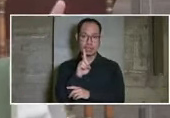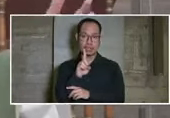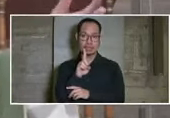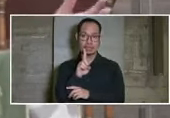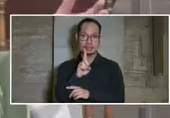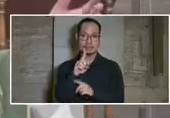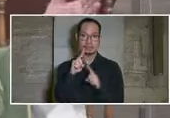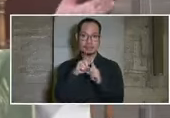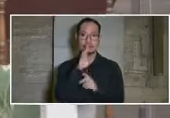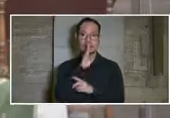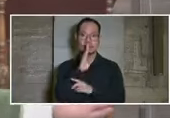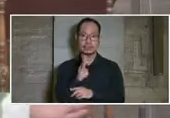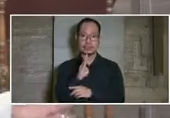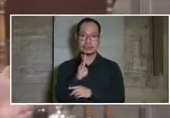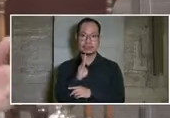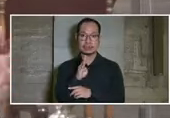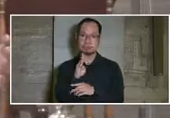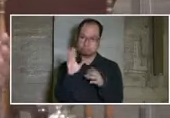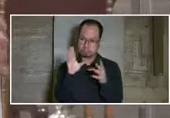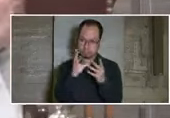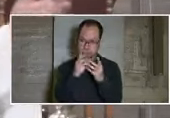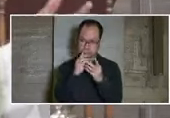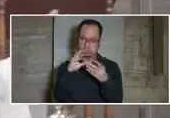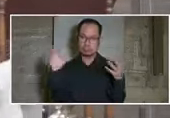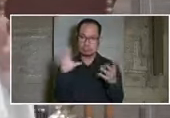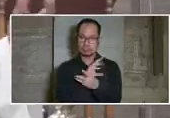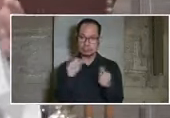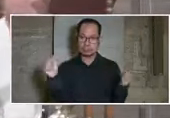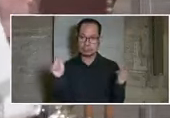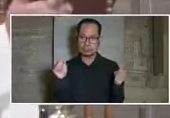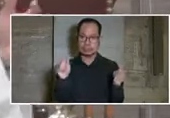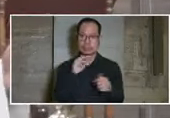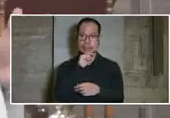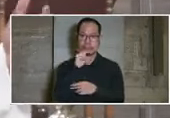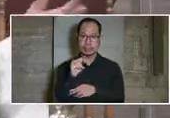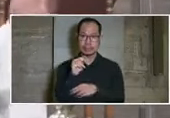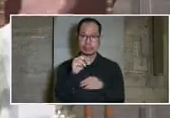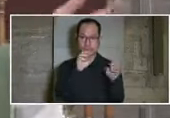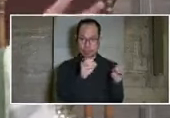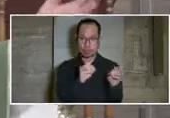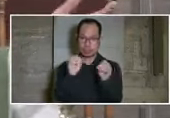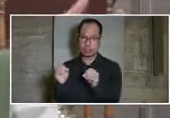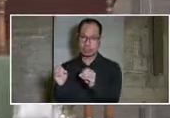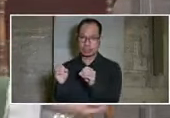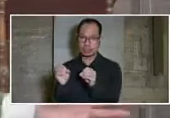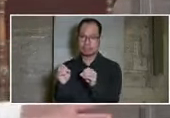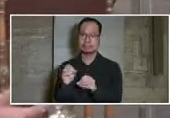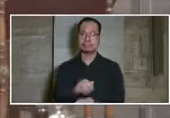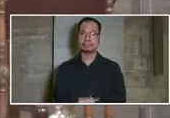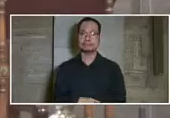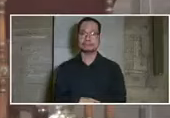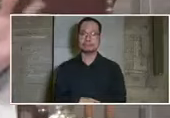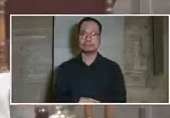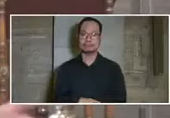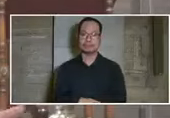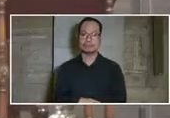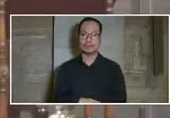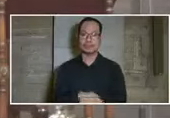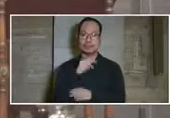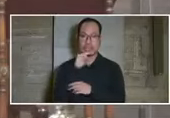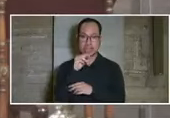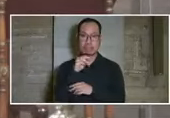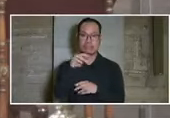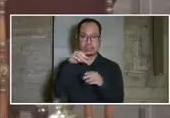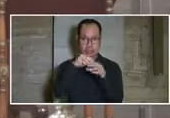be destroyed, what seemed to be not, what is an order, not in